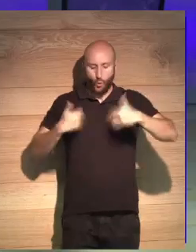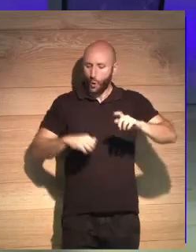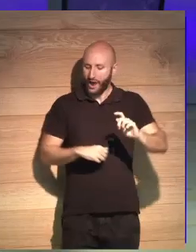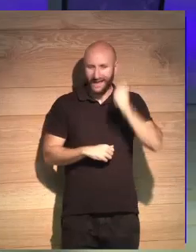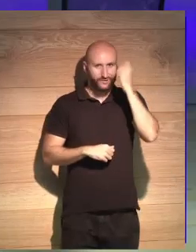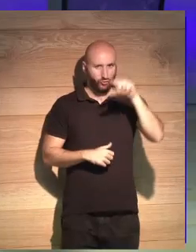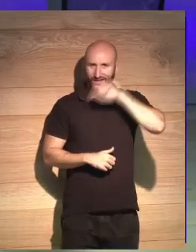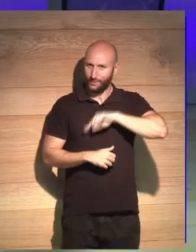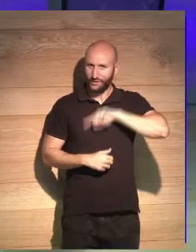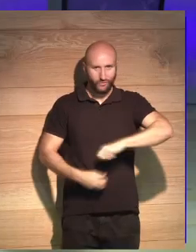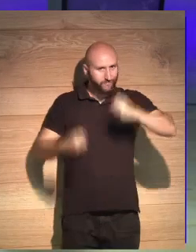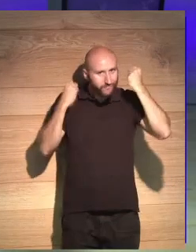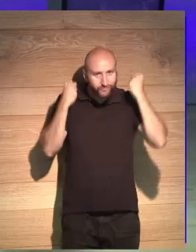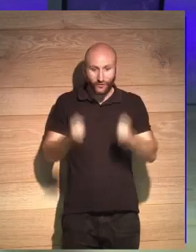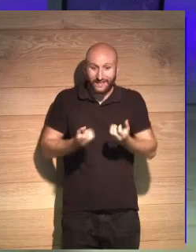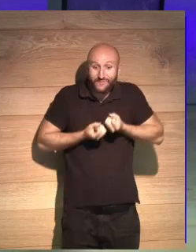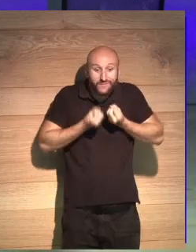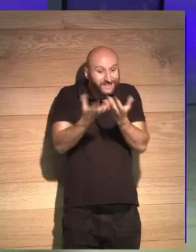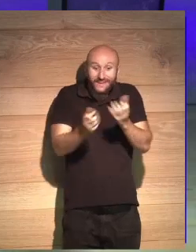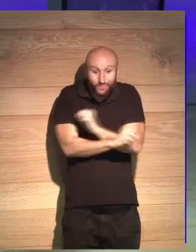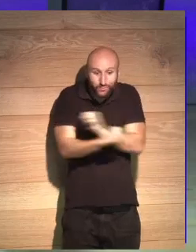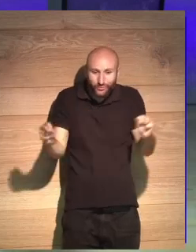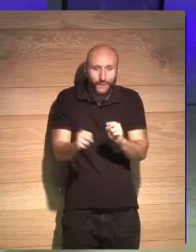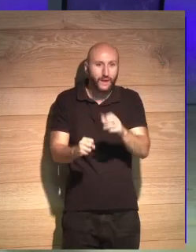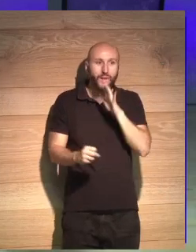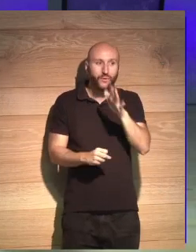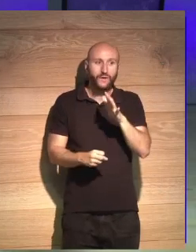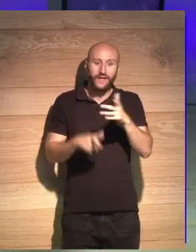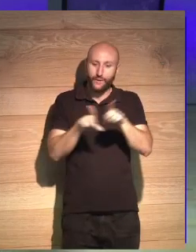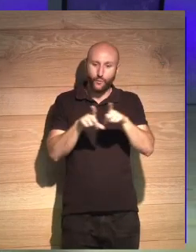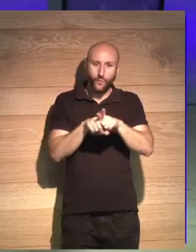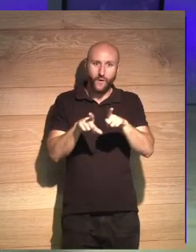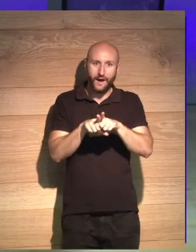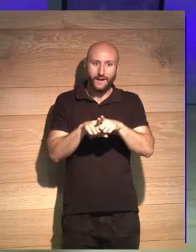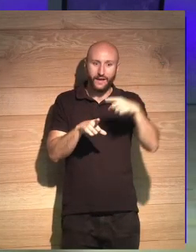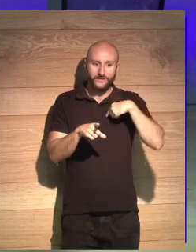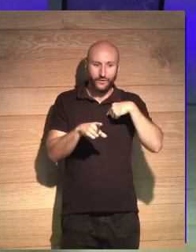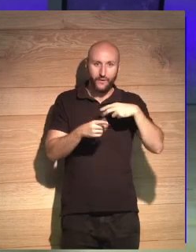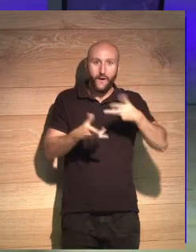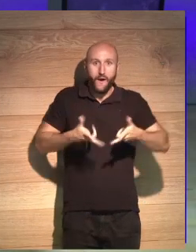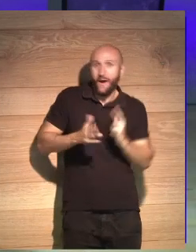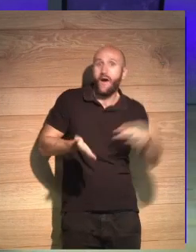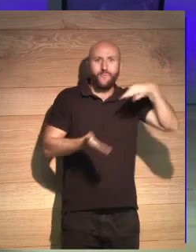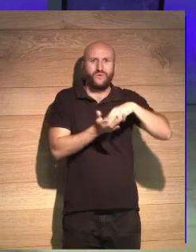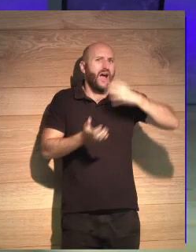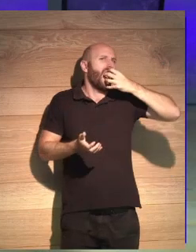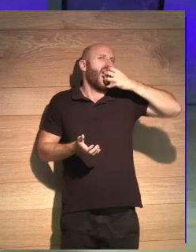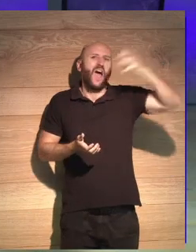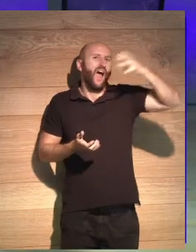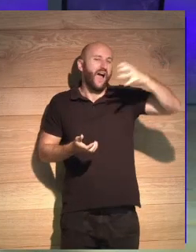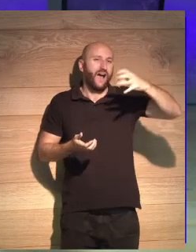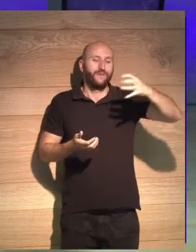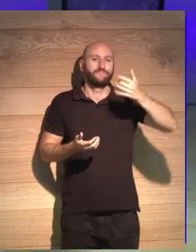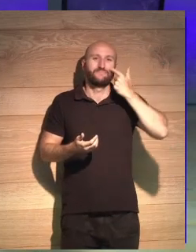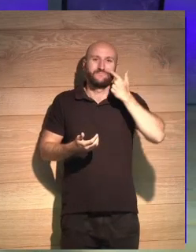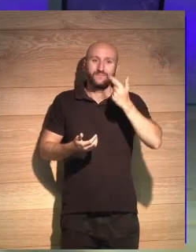of satisfaction, of success, I cannot put it into words. I had to scream in